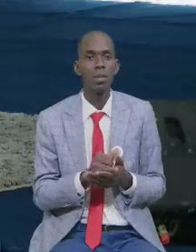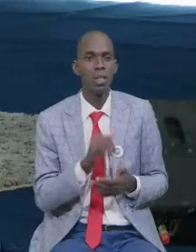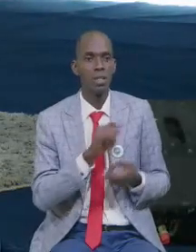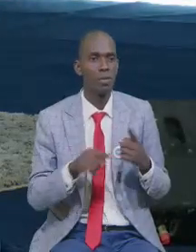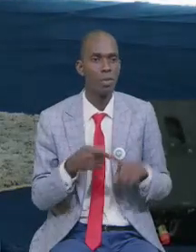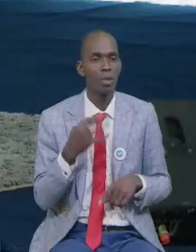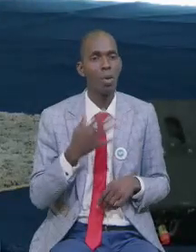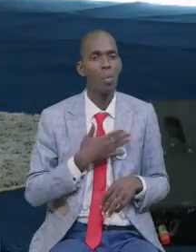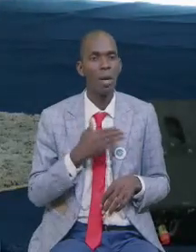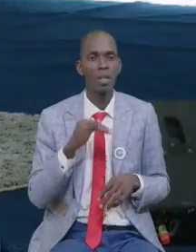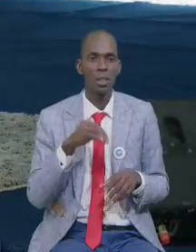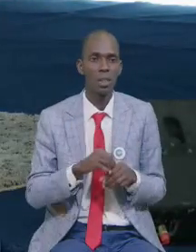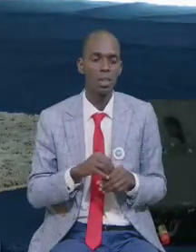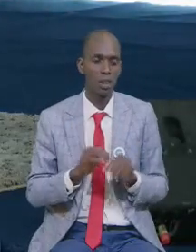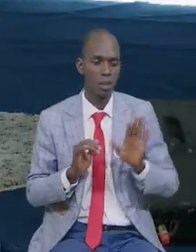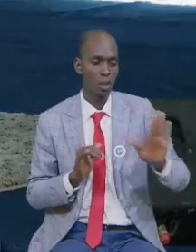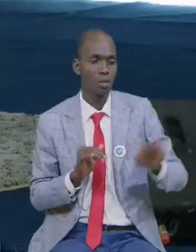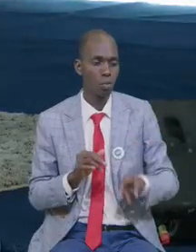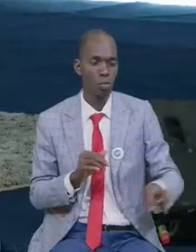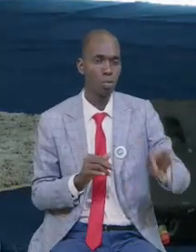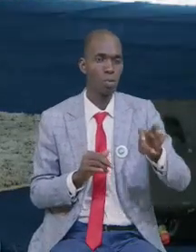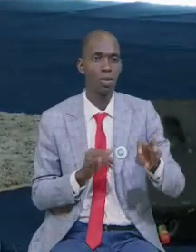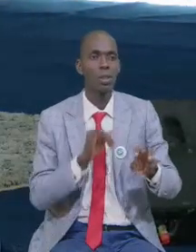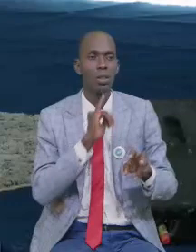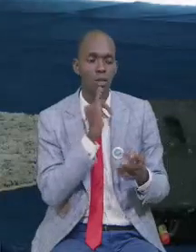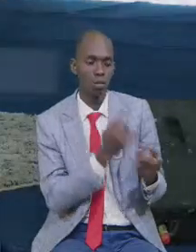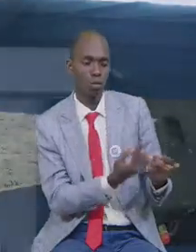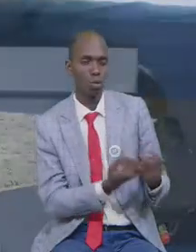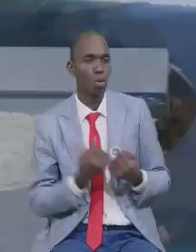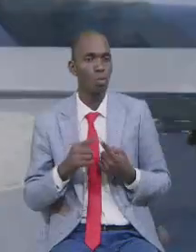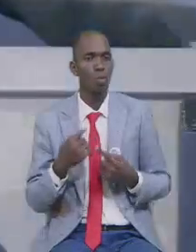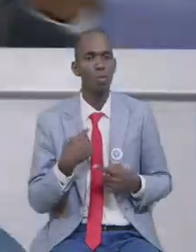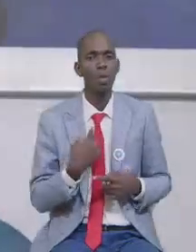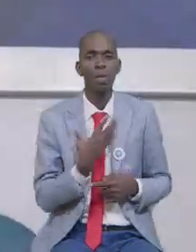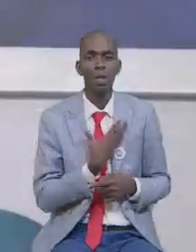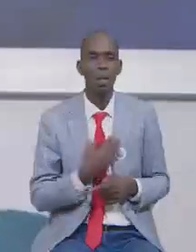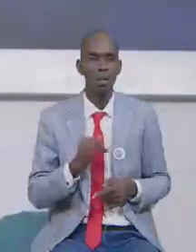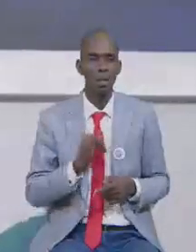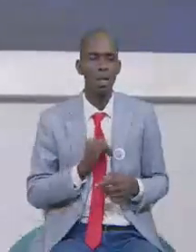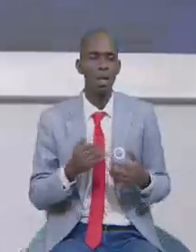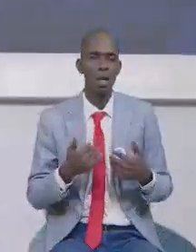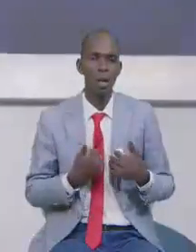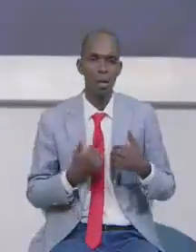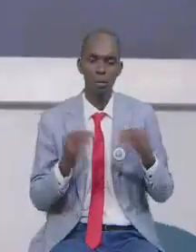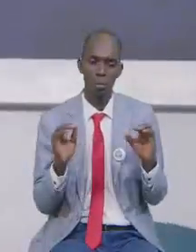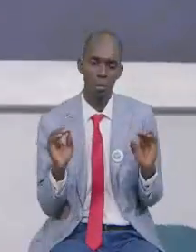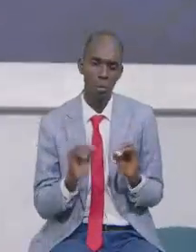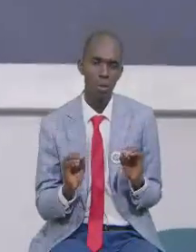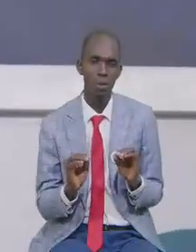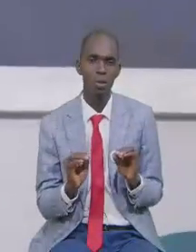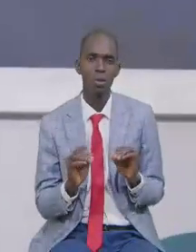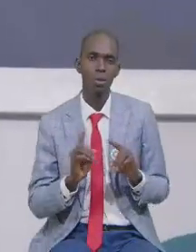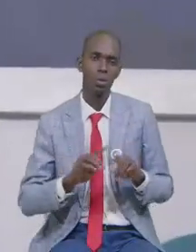in his journey is come to me, and I have nothing